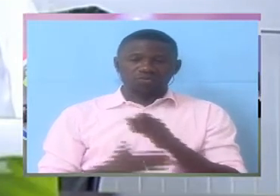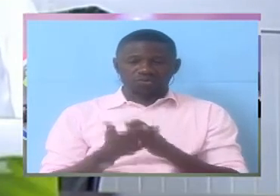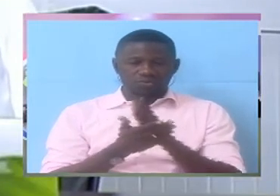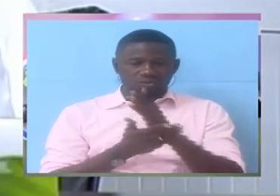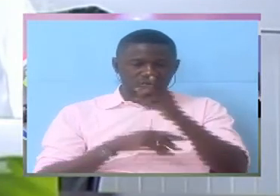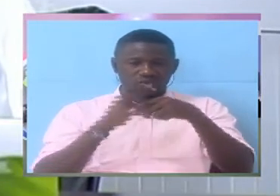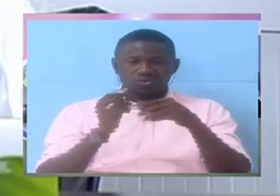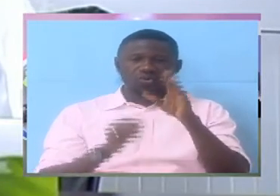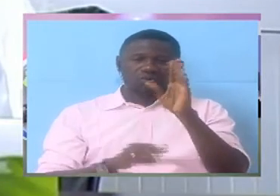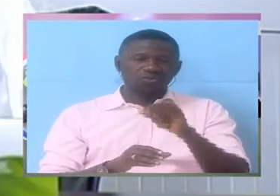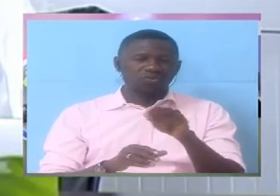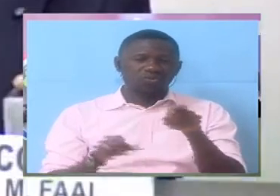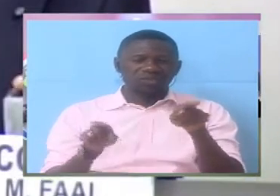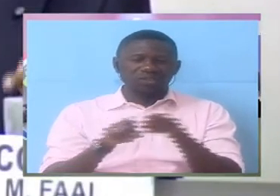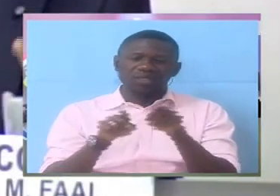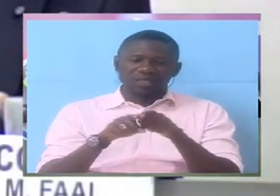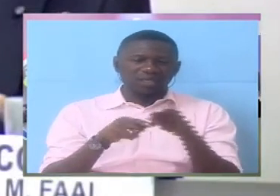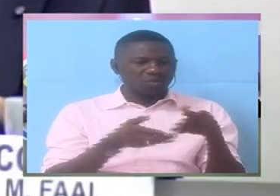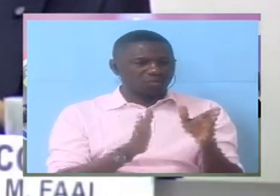this,